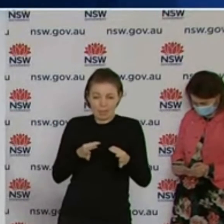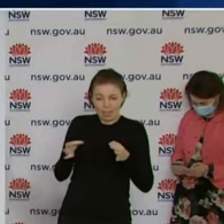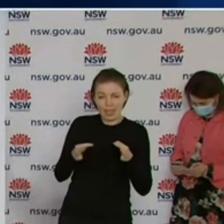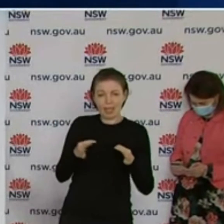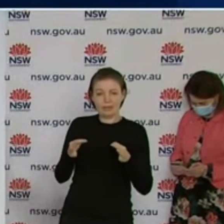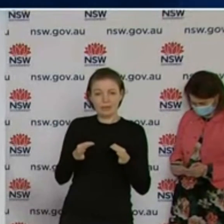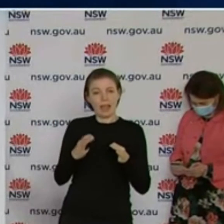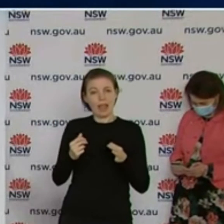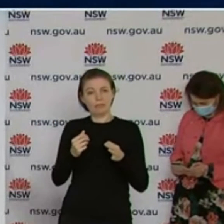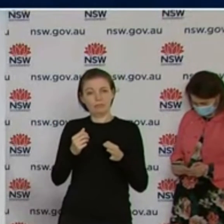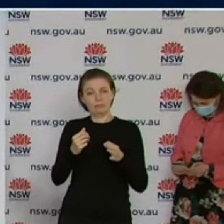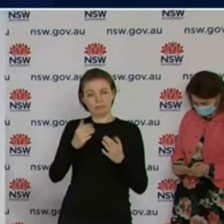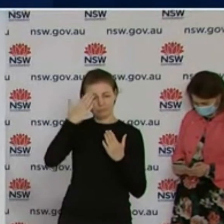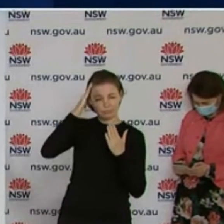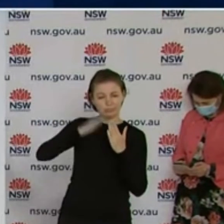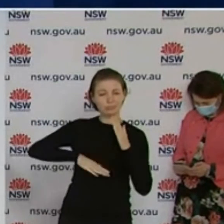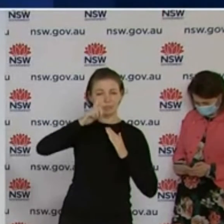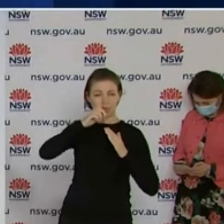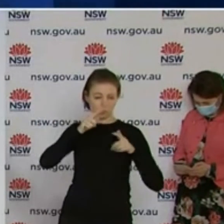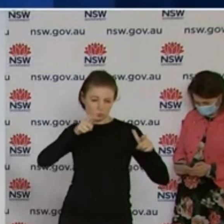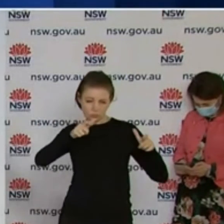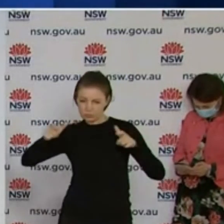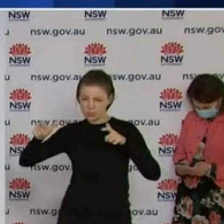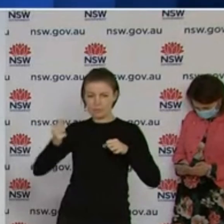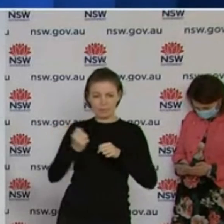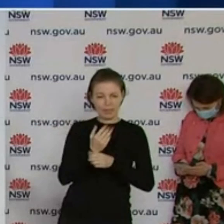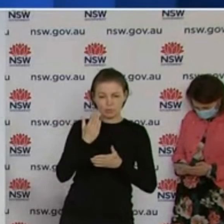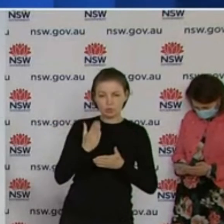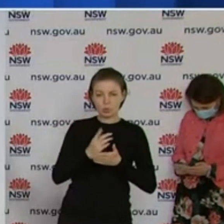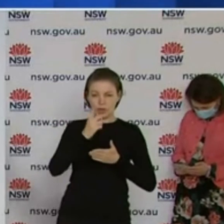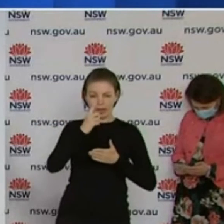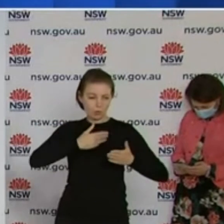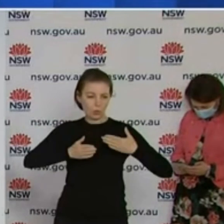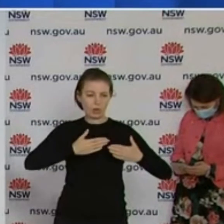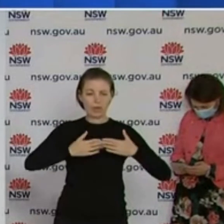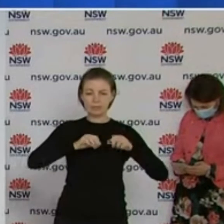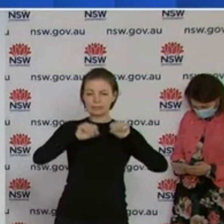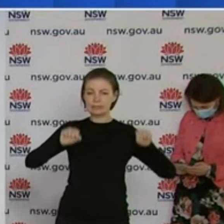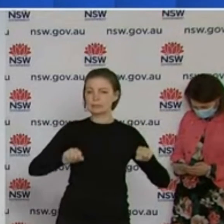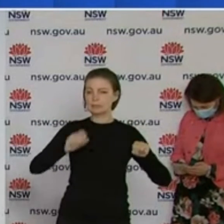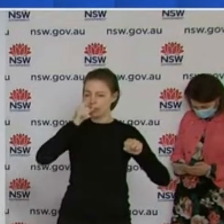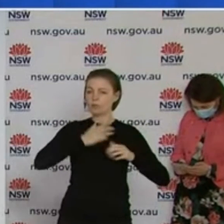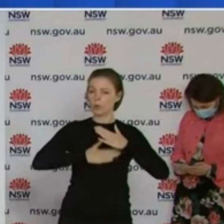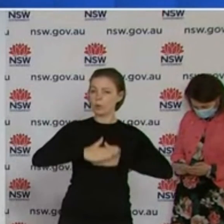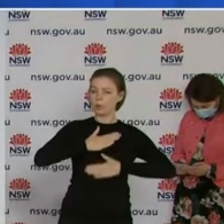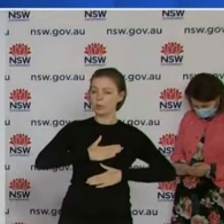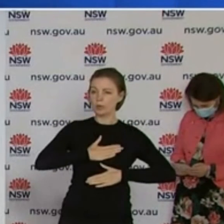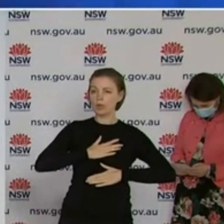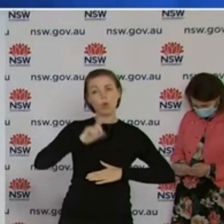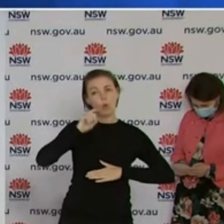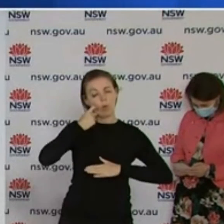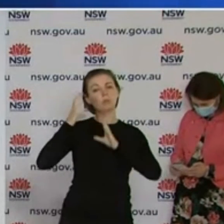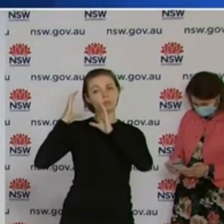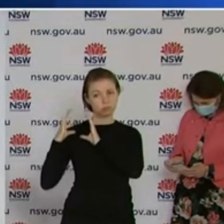other medical specialists, to make sure that, working with planners, to make sure that the system will cope. It will be very stretched,